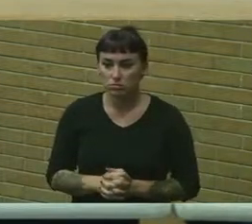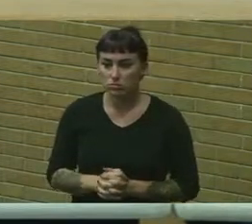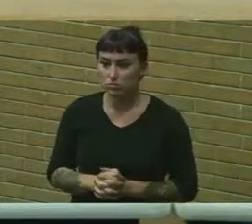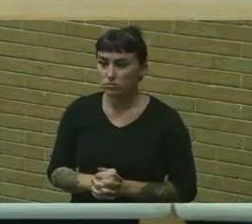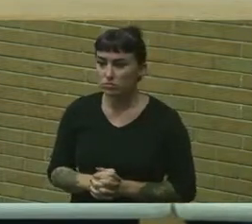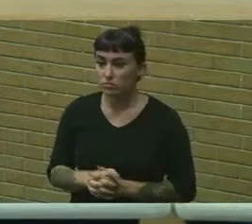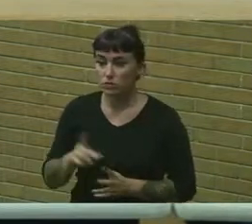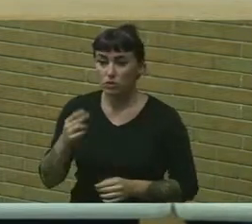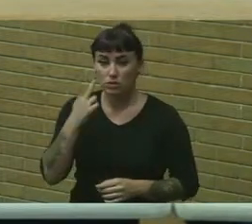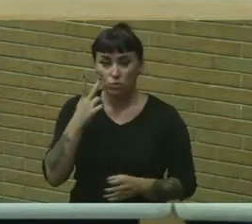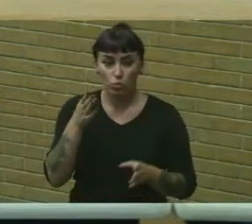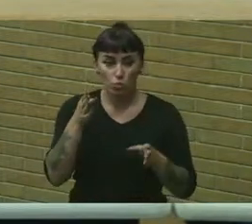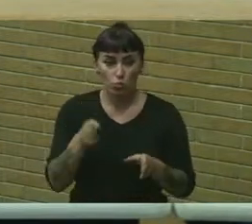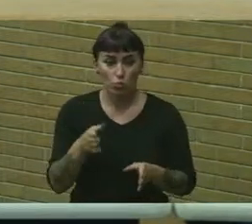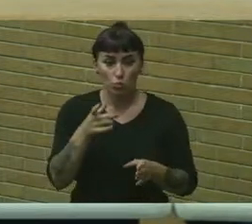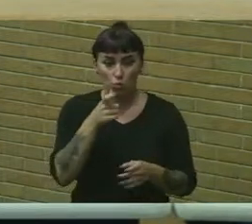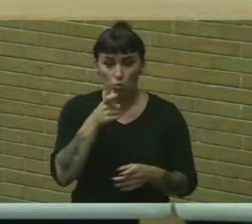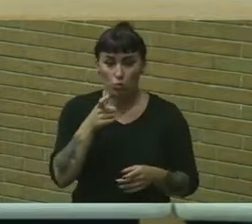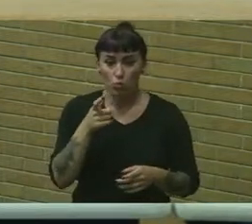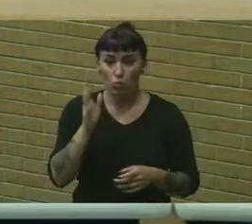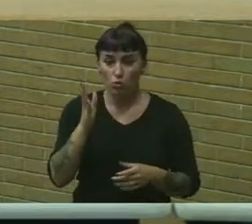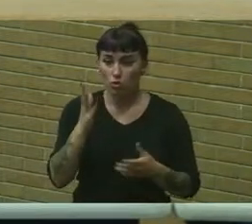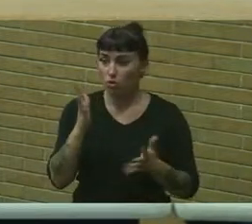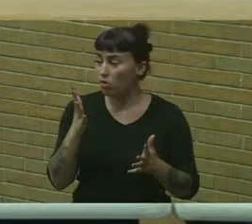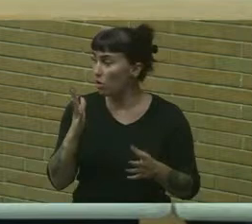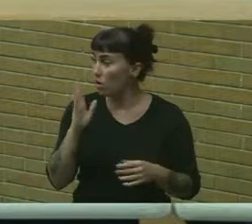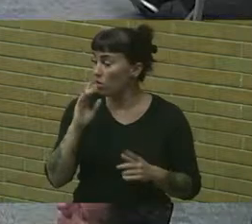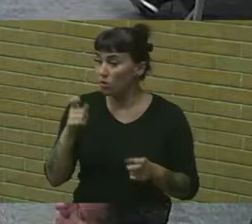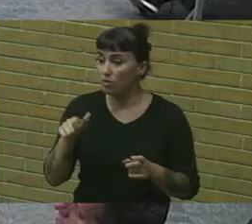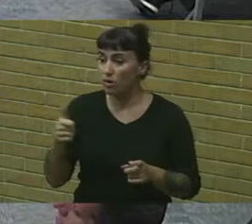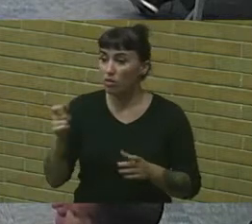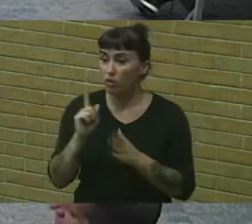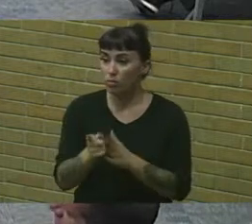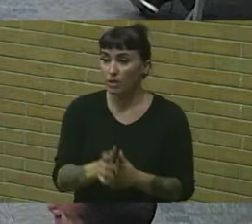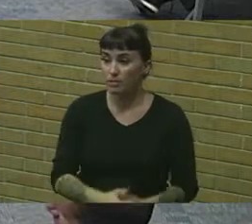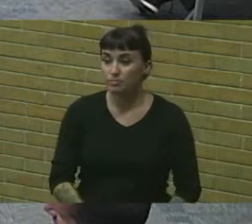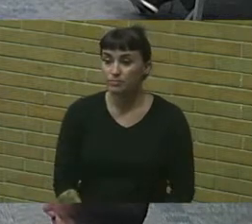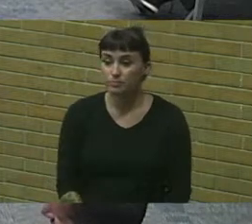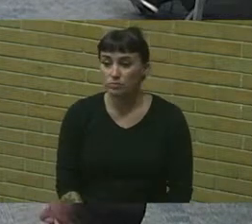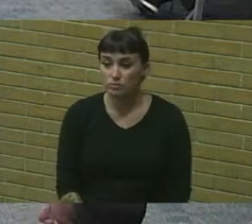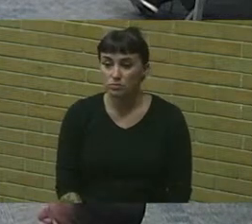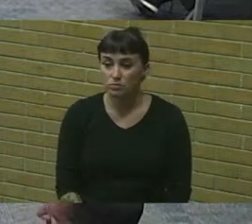I do see one person who spoke already. We'll give you another minute.